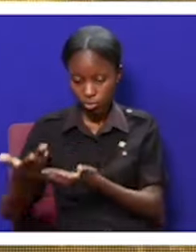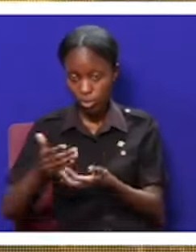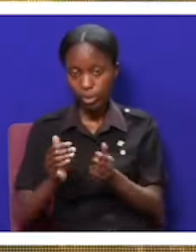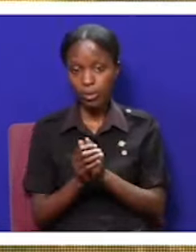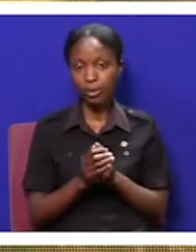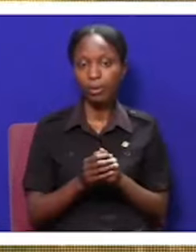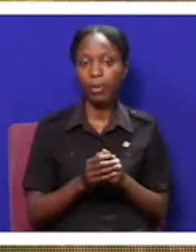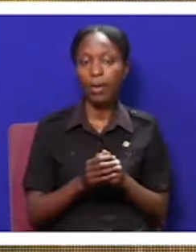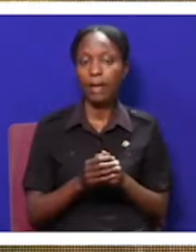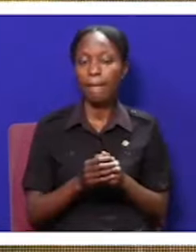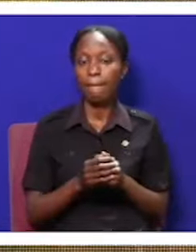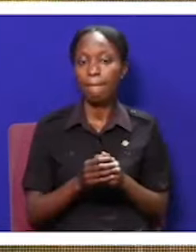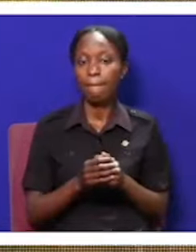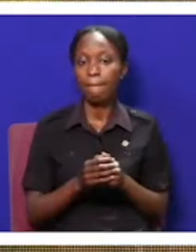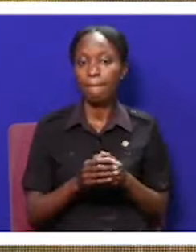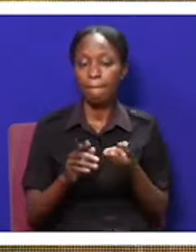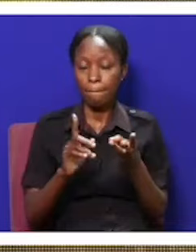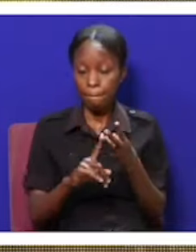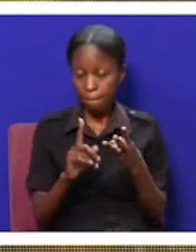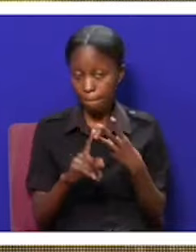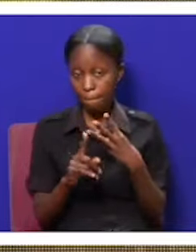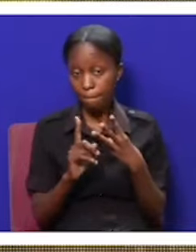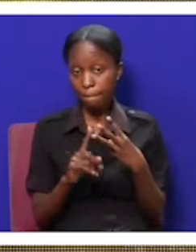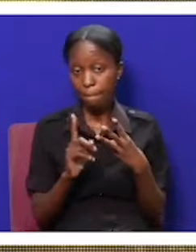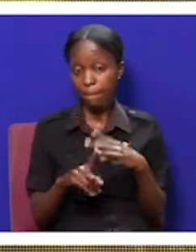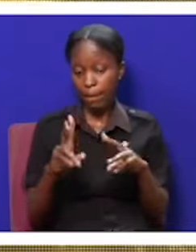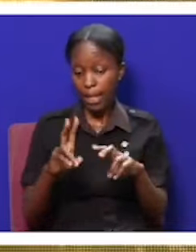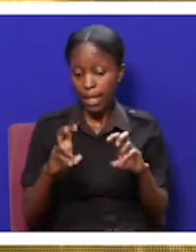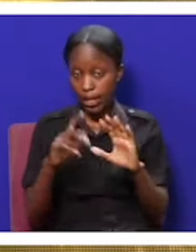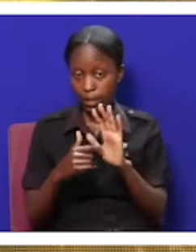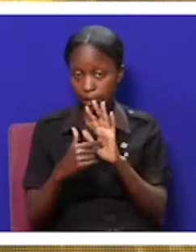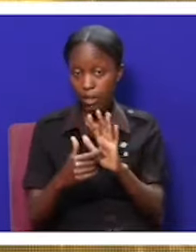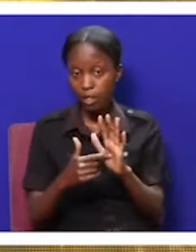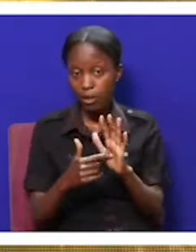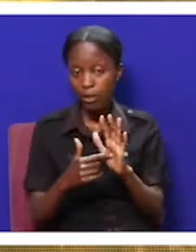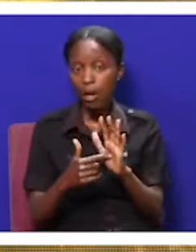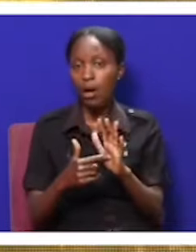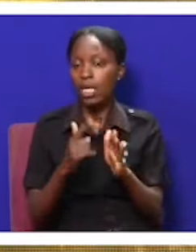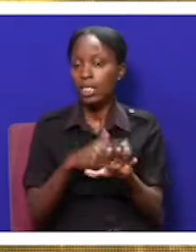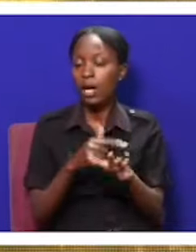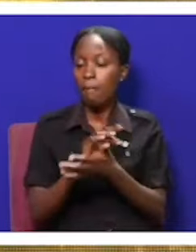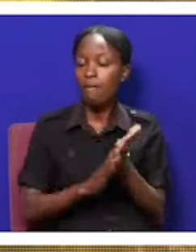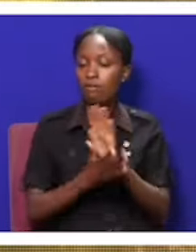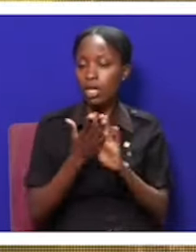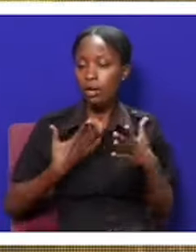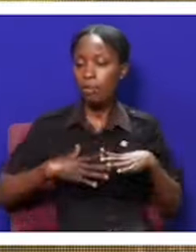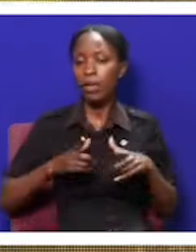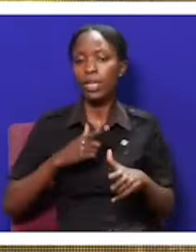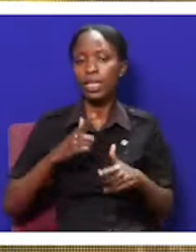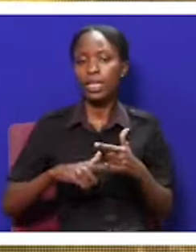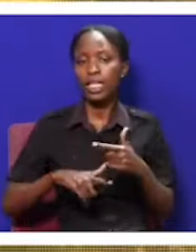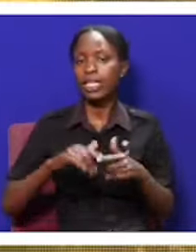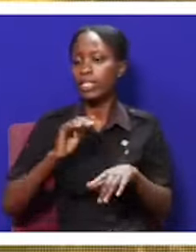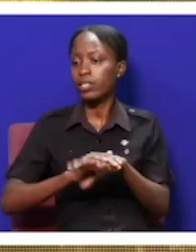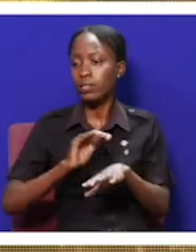now, our studies have shown that there is improved mental health. Actually, guys